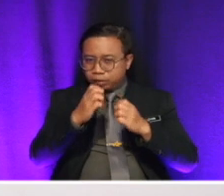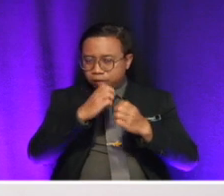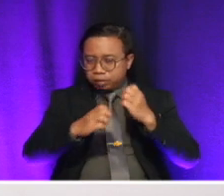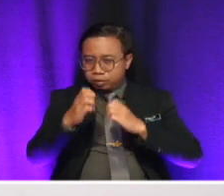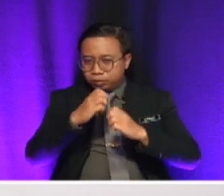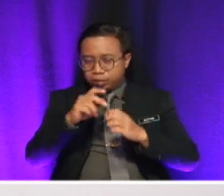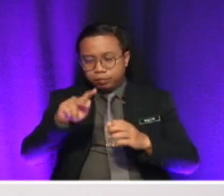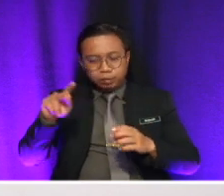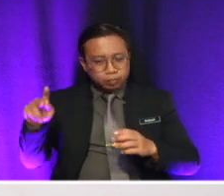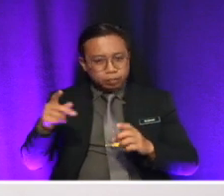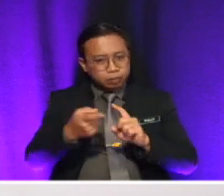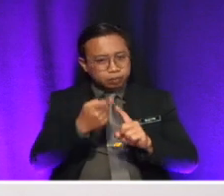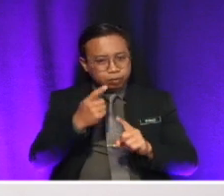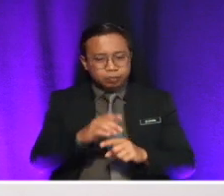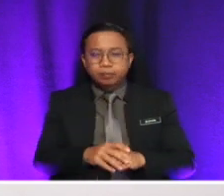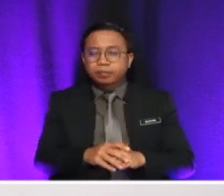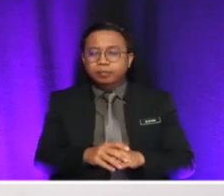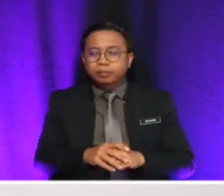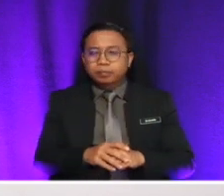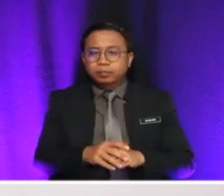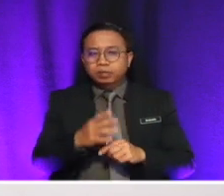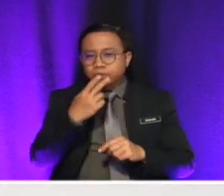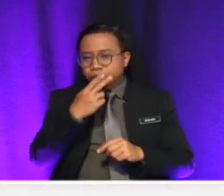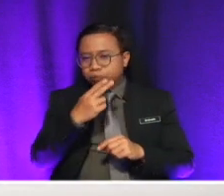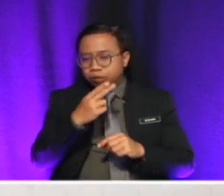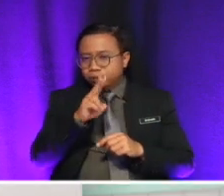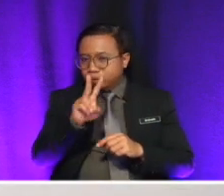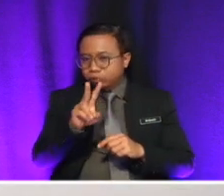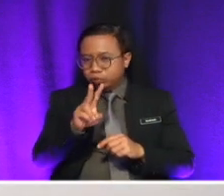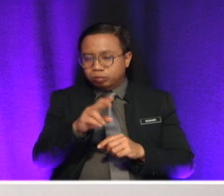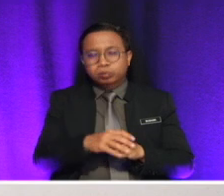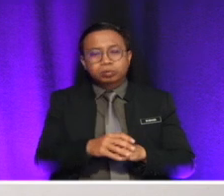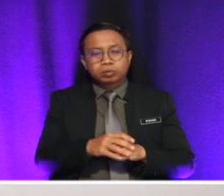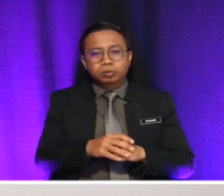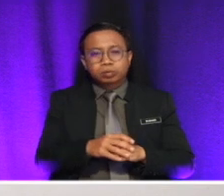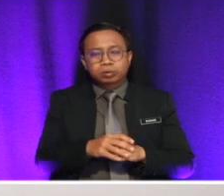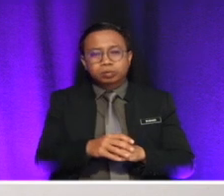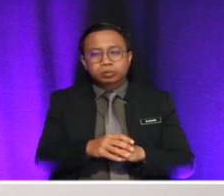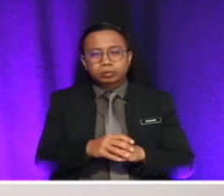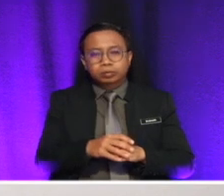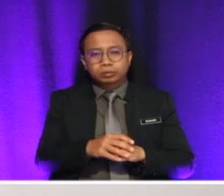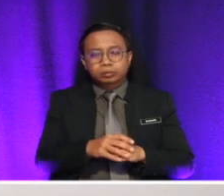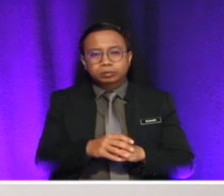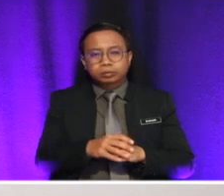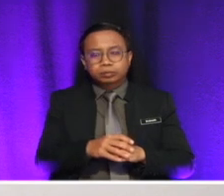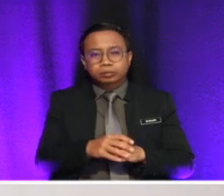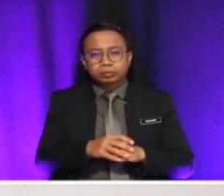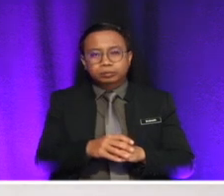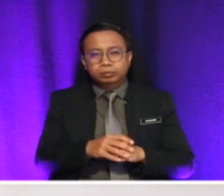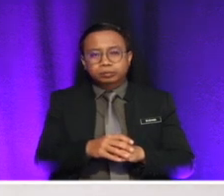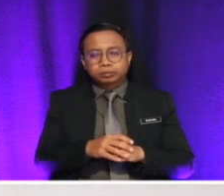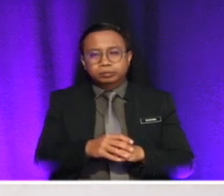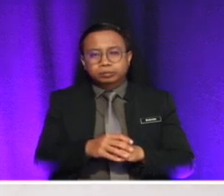in fumes from one kerosene lamp is as smoking 2 packets of cigarettes a day, which is hazardous to our health, right?